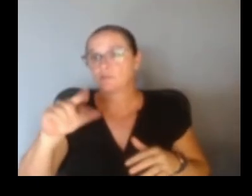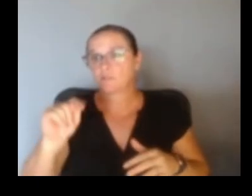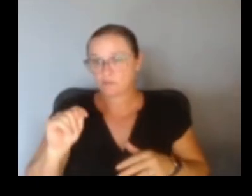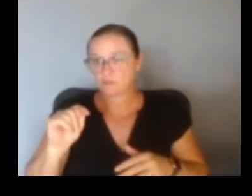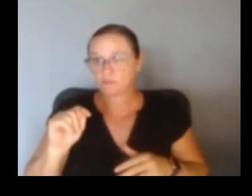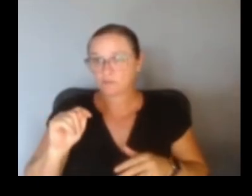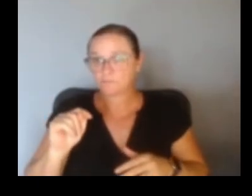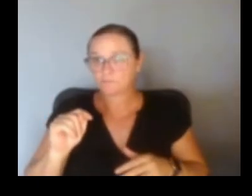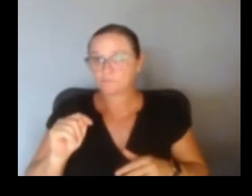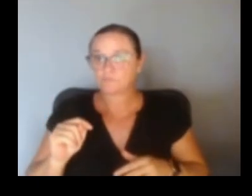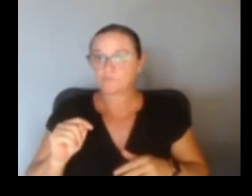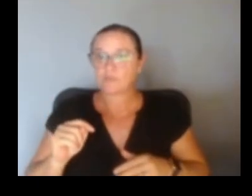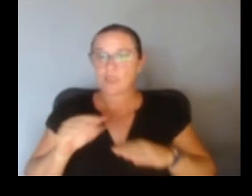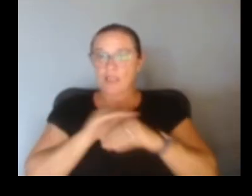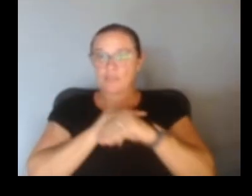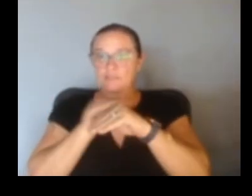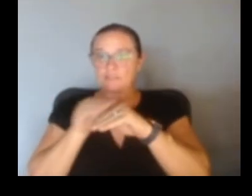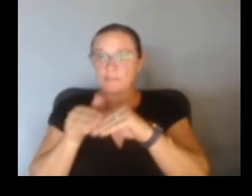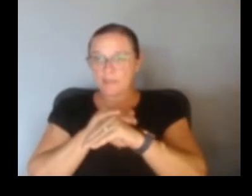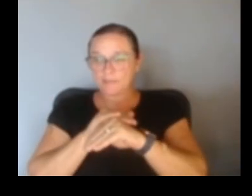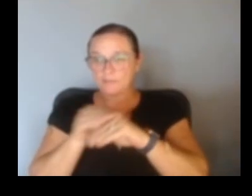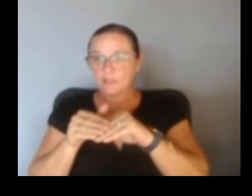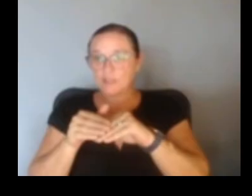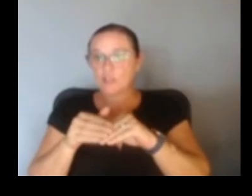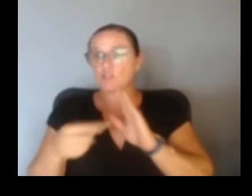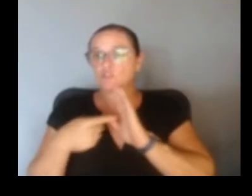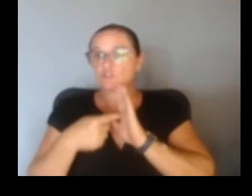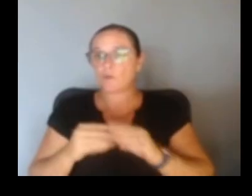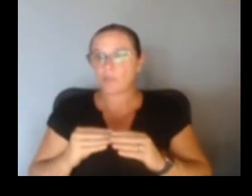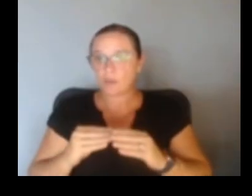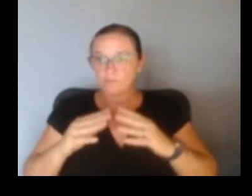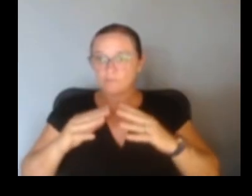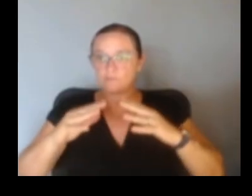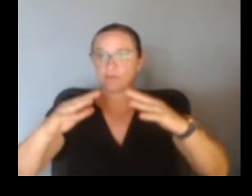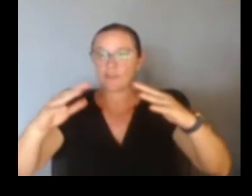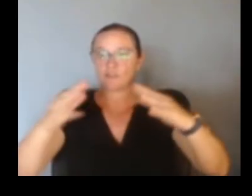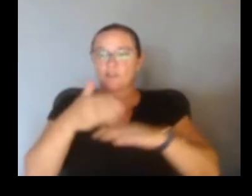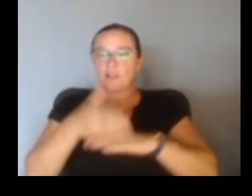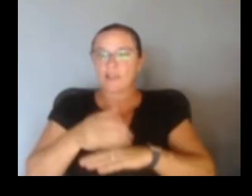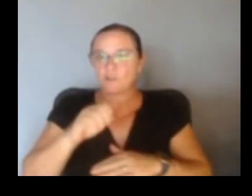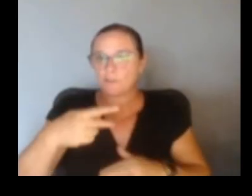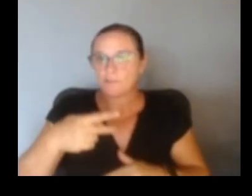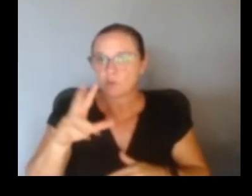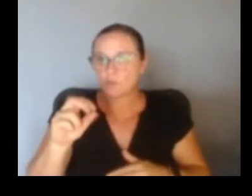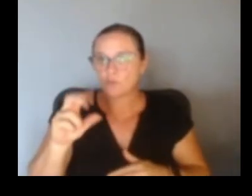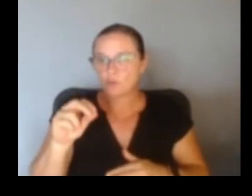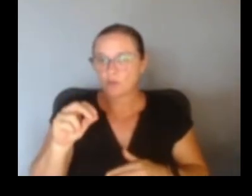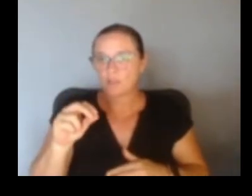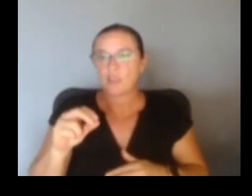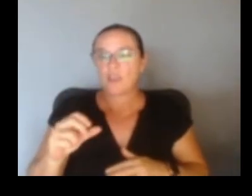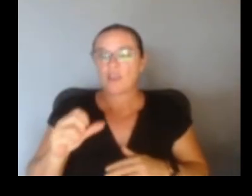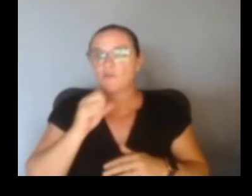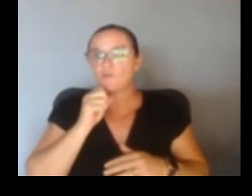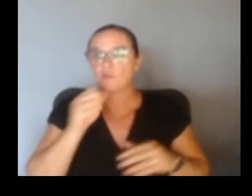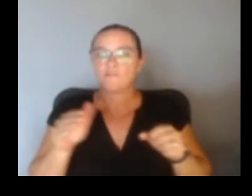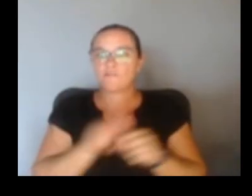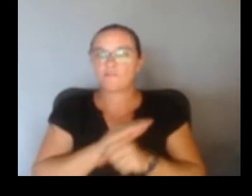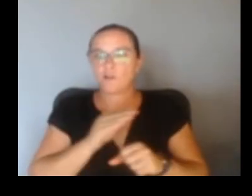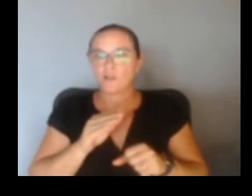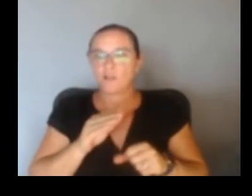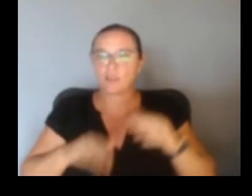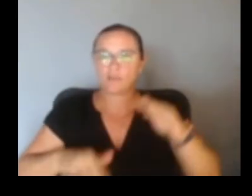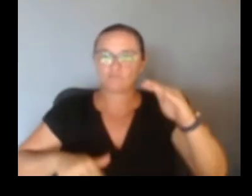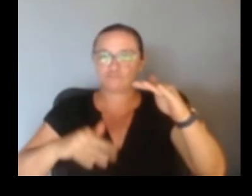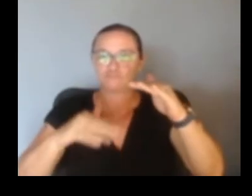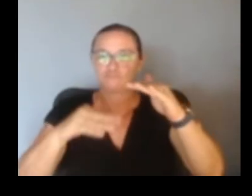in blue, showing the resumption of inflation following episode 30. You can see we've not quite reached the same levels as we